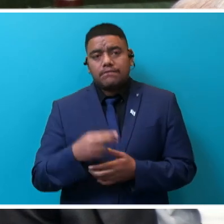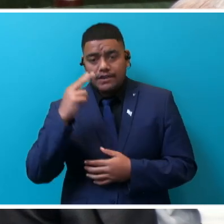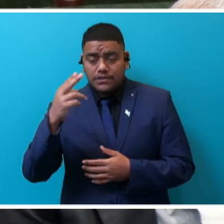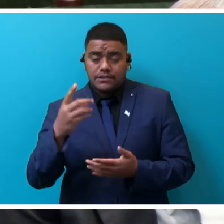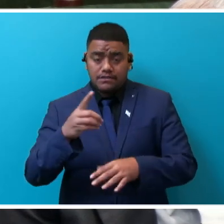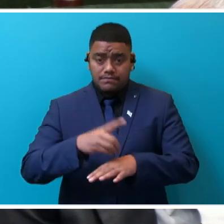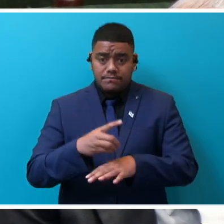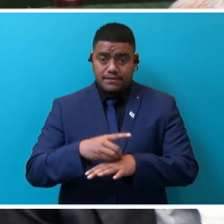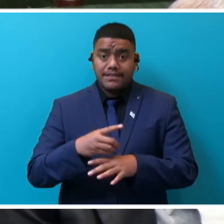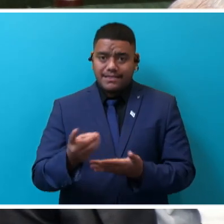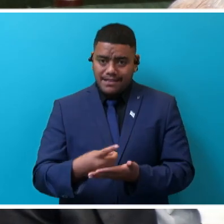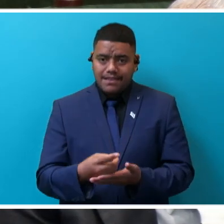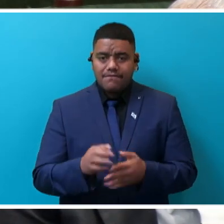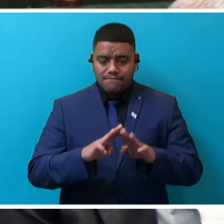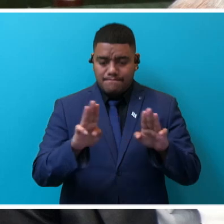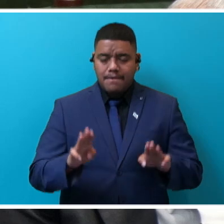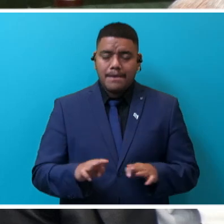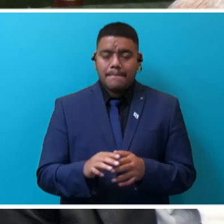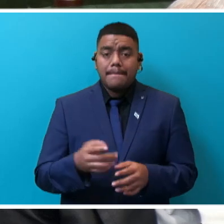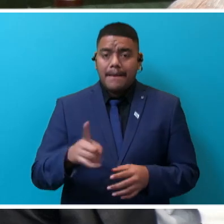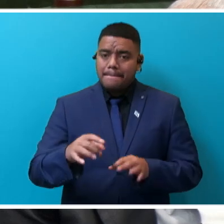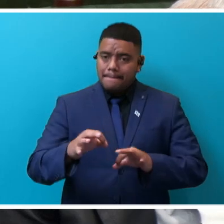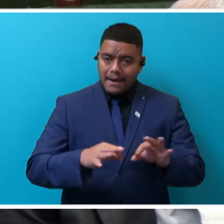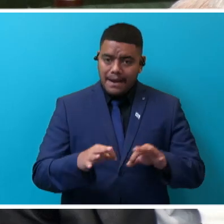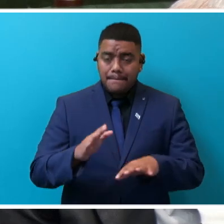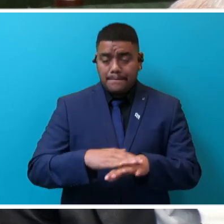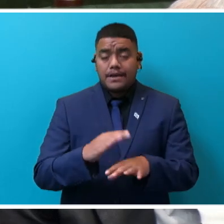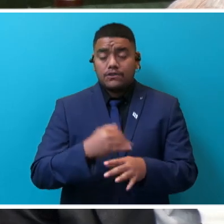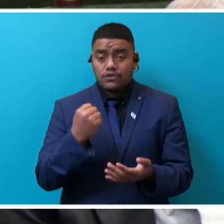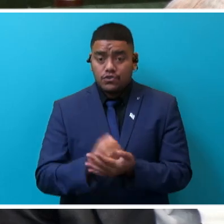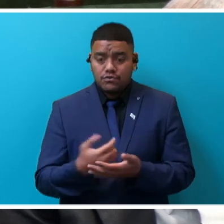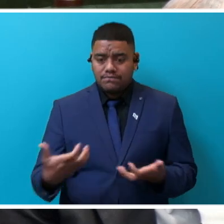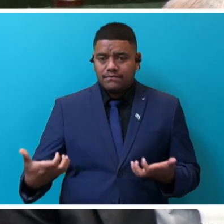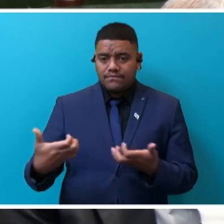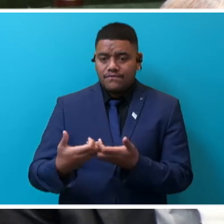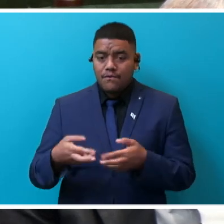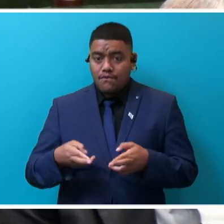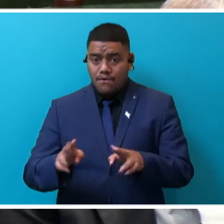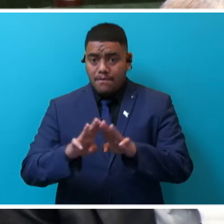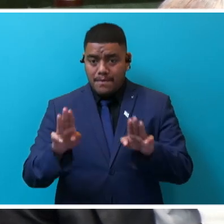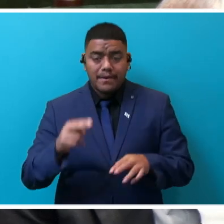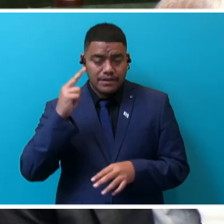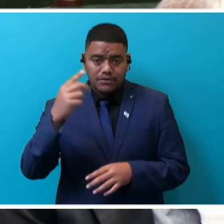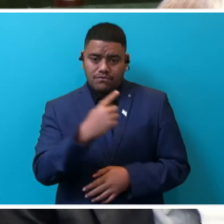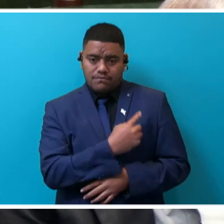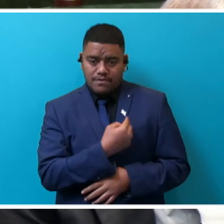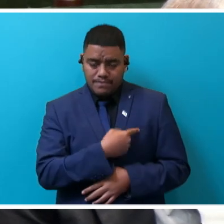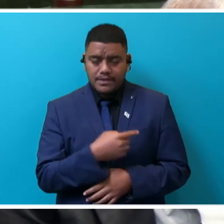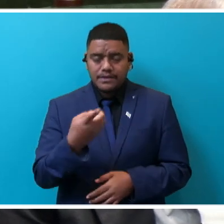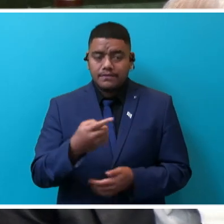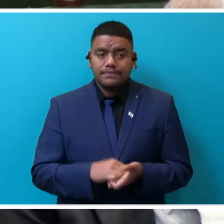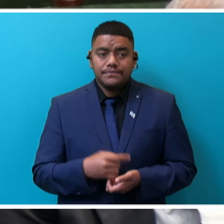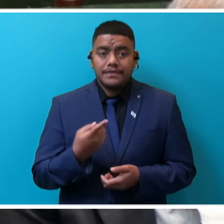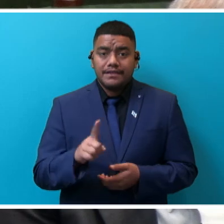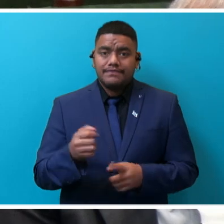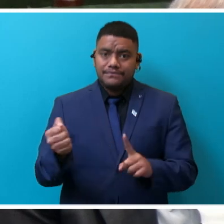Hub roadmap and implementation plan to ensure the alignment of the roadmap with national commitments and international obligations,